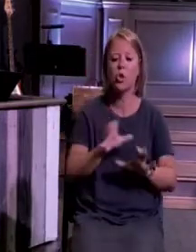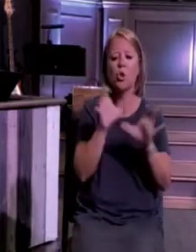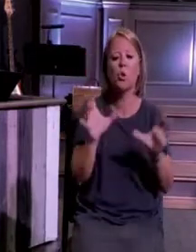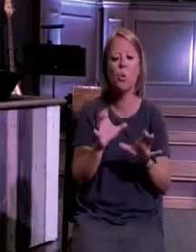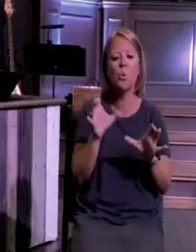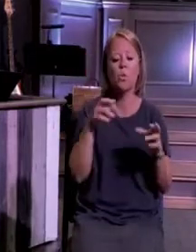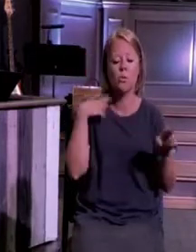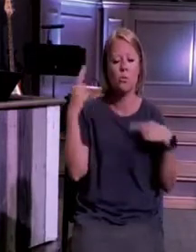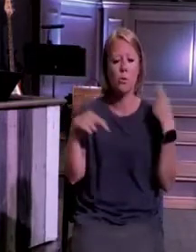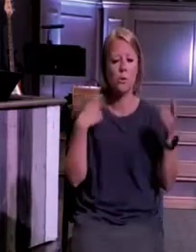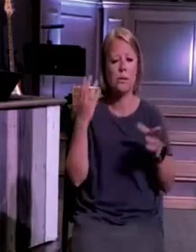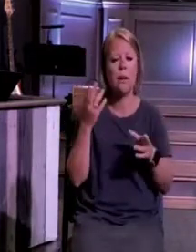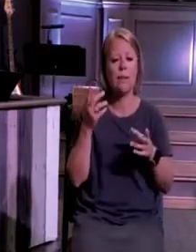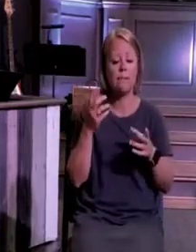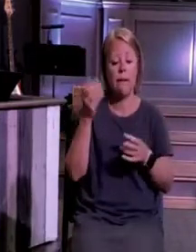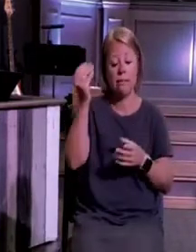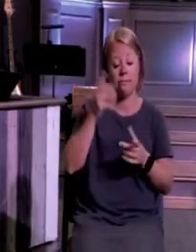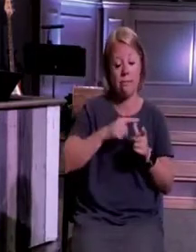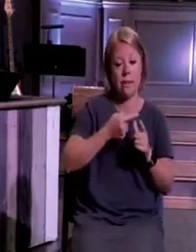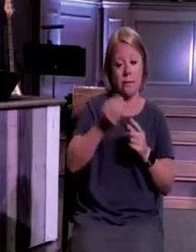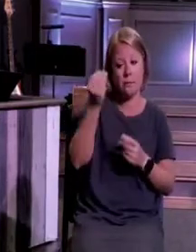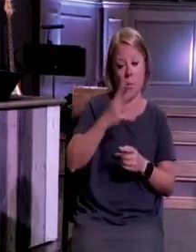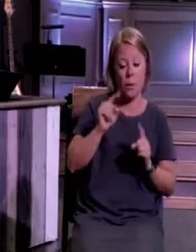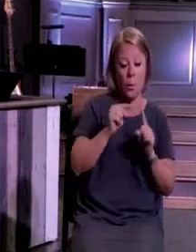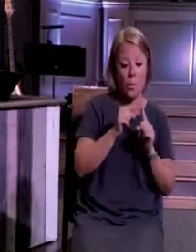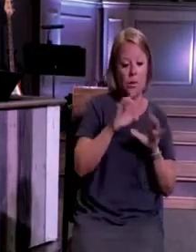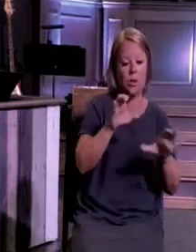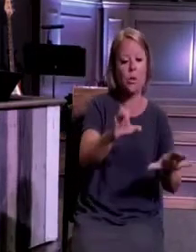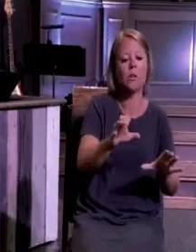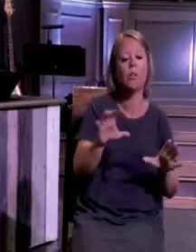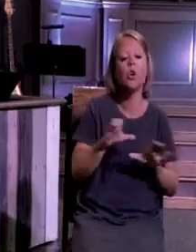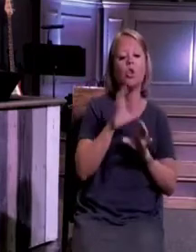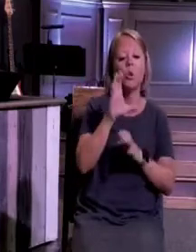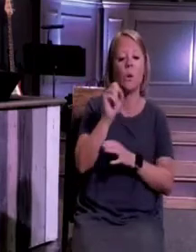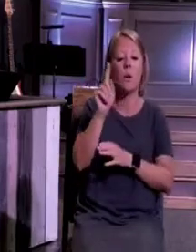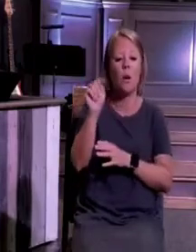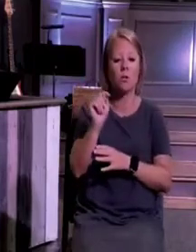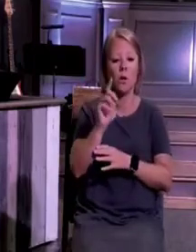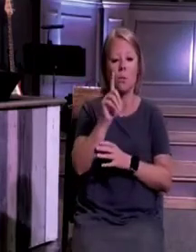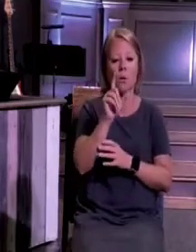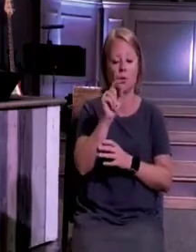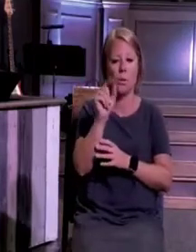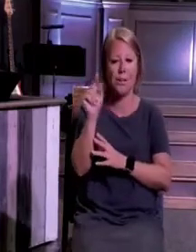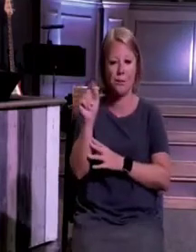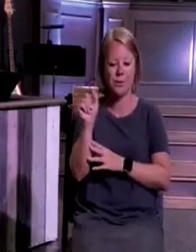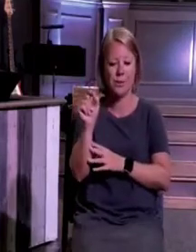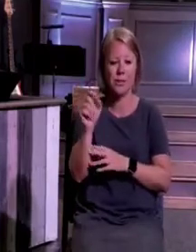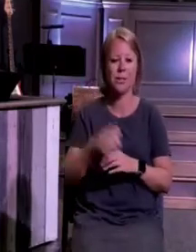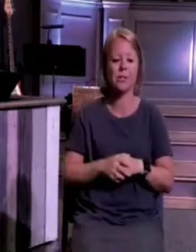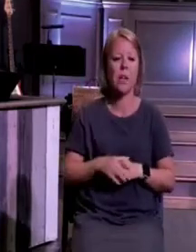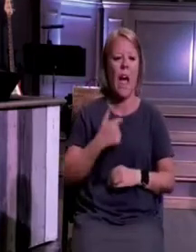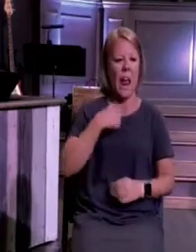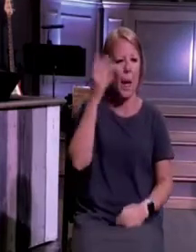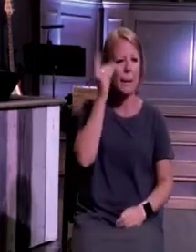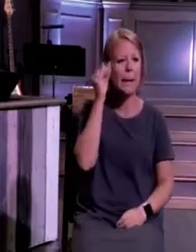crusade, and then he told me when to do it. And this is what he said, do it October 2020. And I'm thinking, Lord, that's over a year